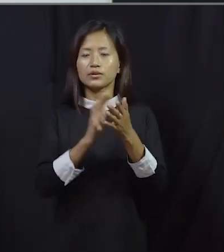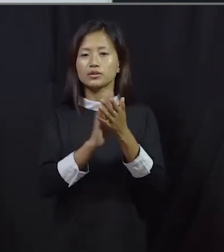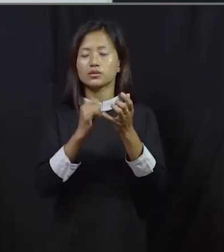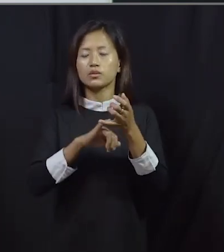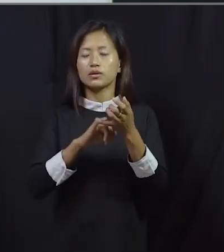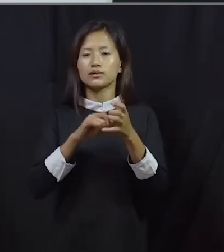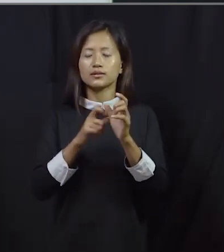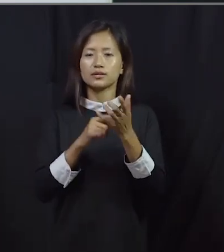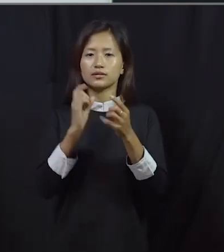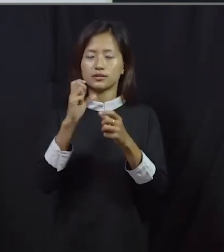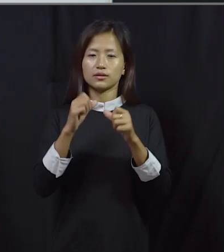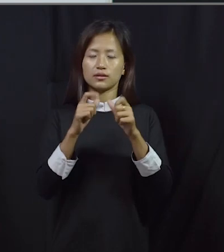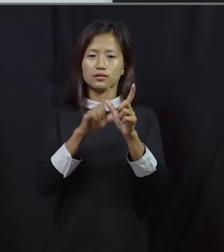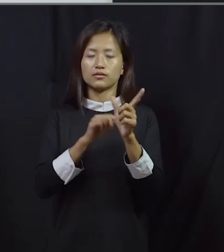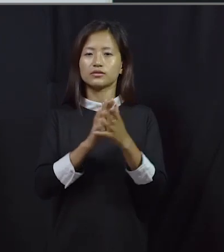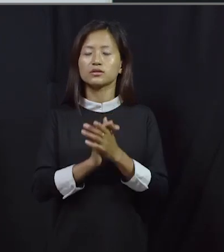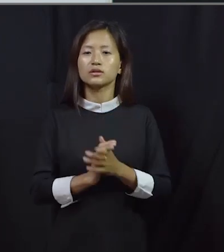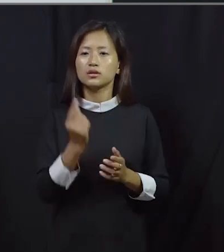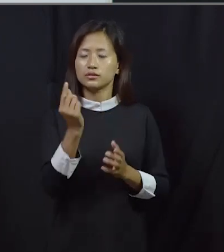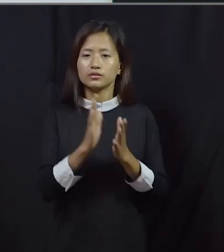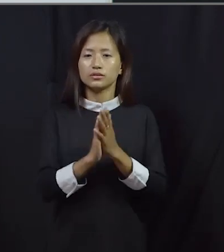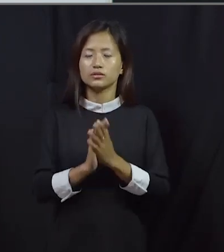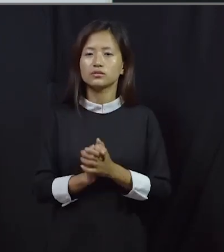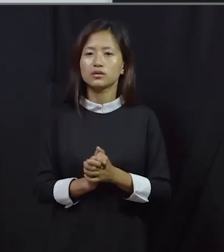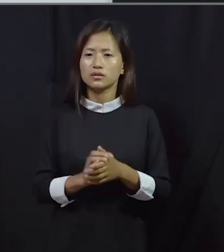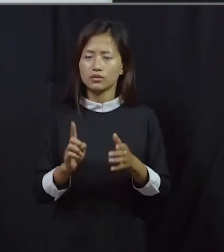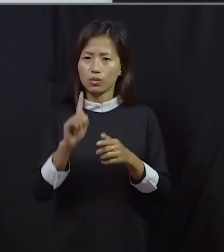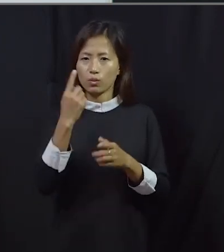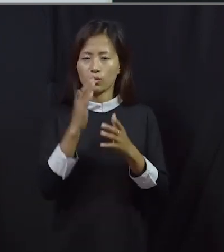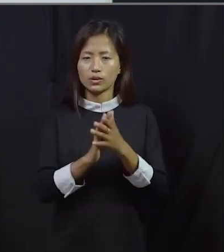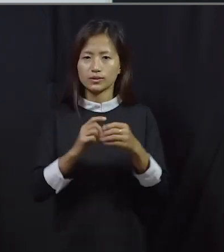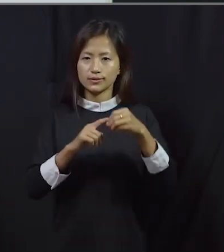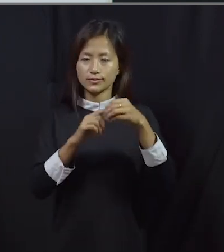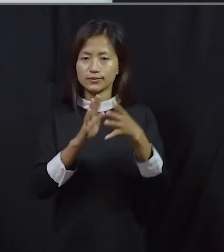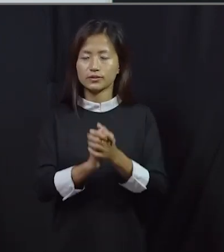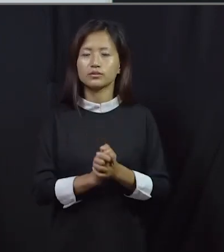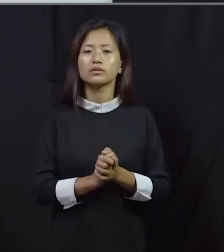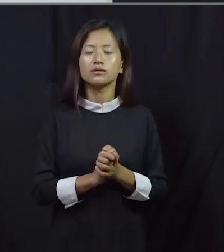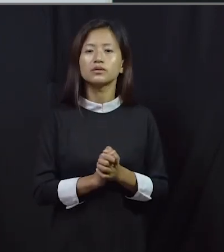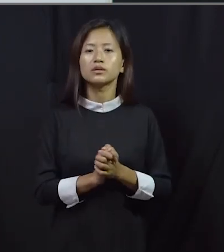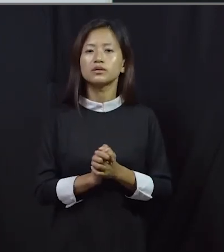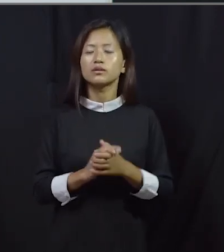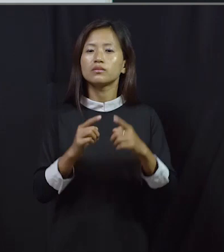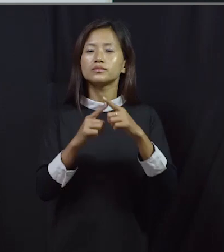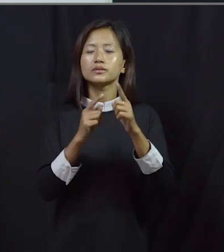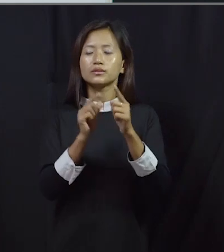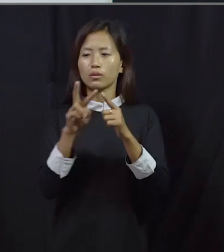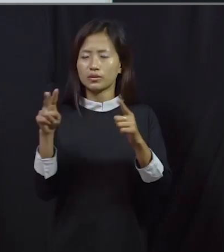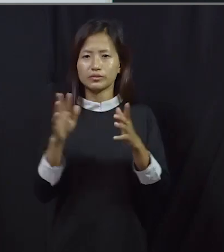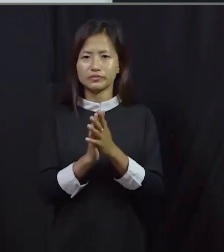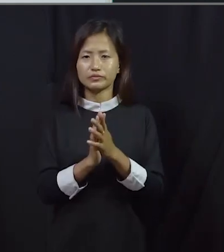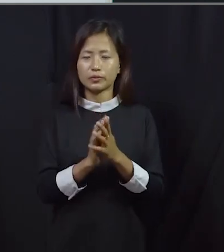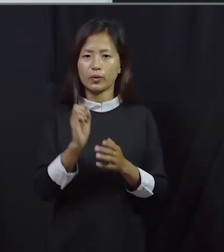physical quantity, we use only one type of unit. For the same kind of physical quantity, we use only one type of unit. So